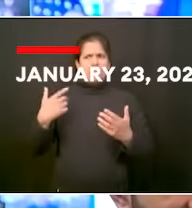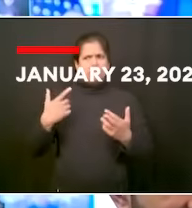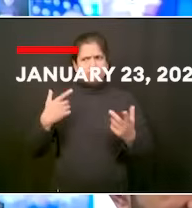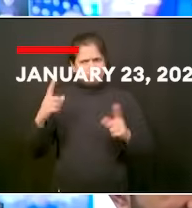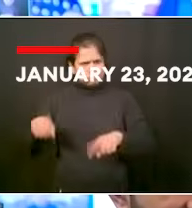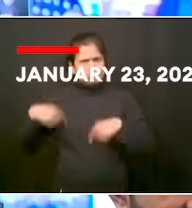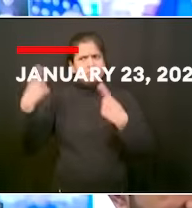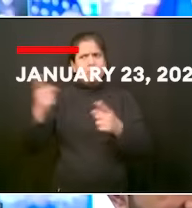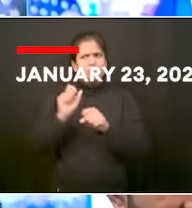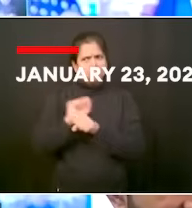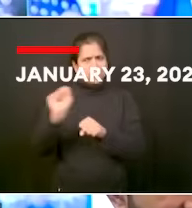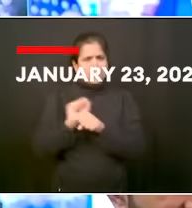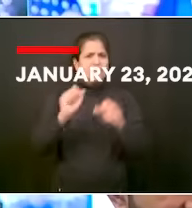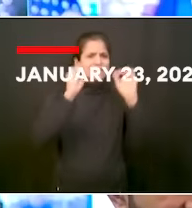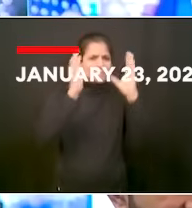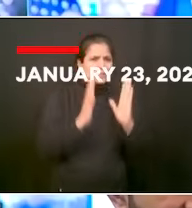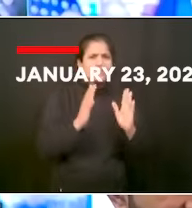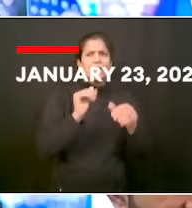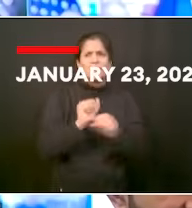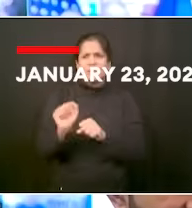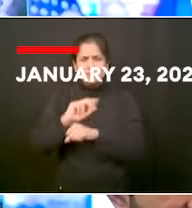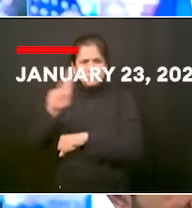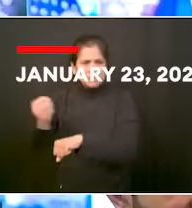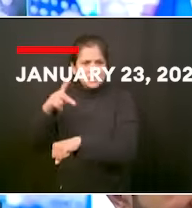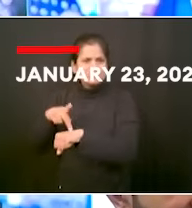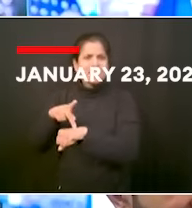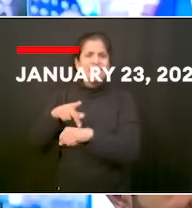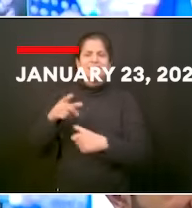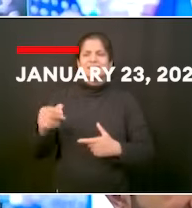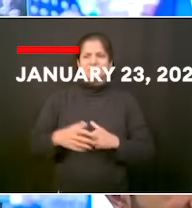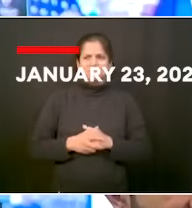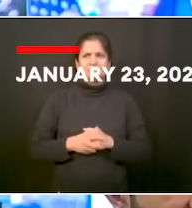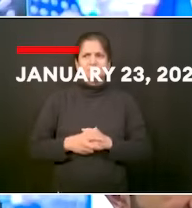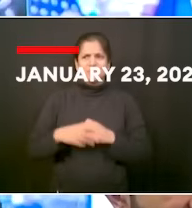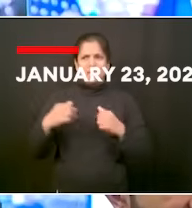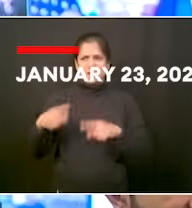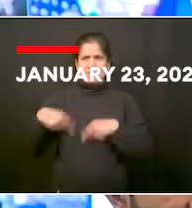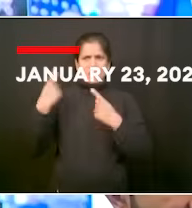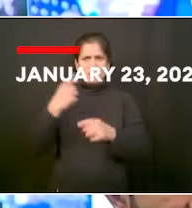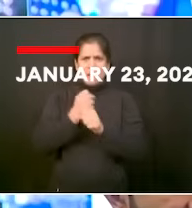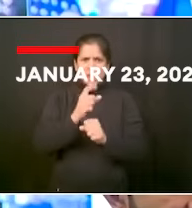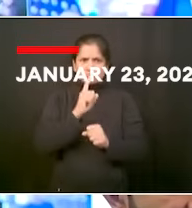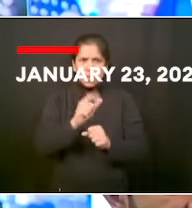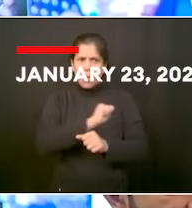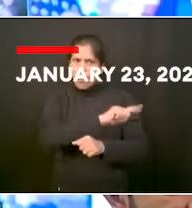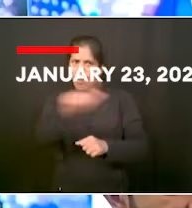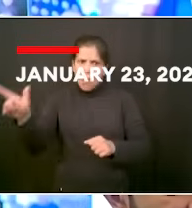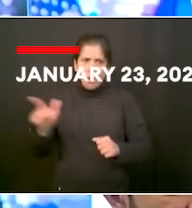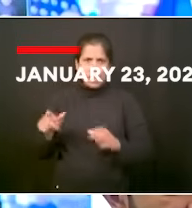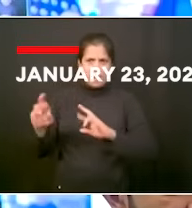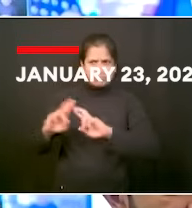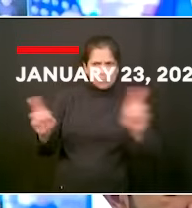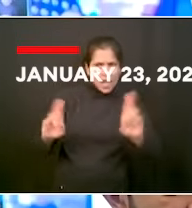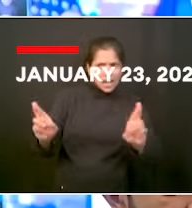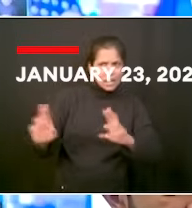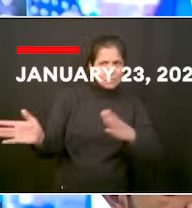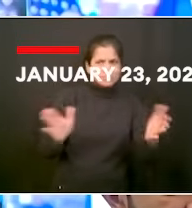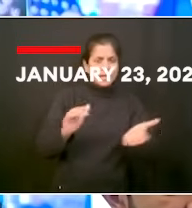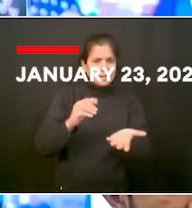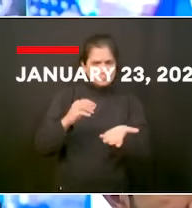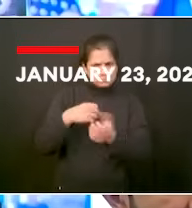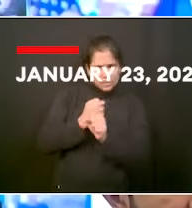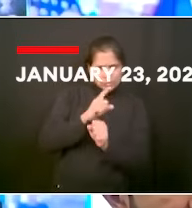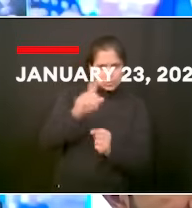on behalf of our young people. And this is no different. Over the past several days, teams across